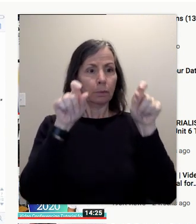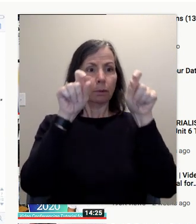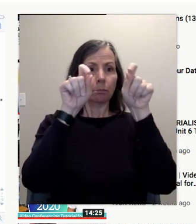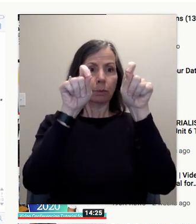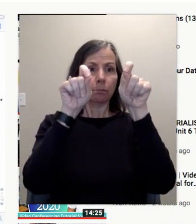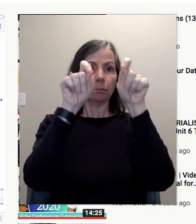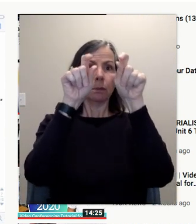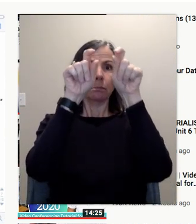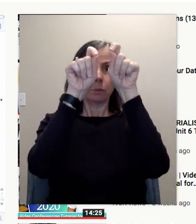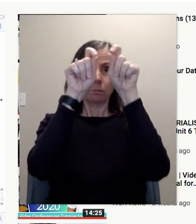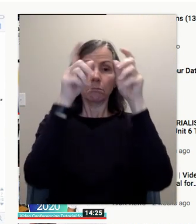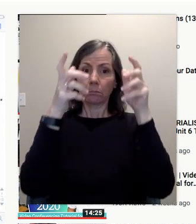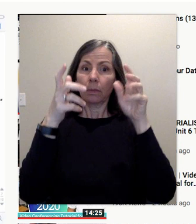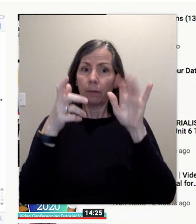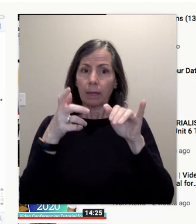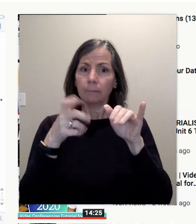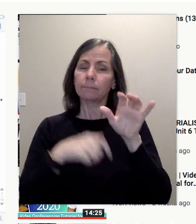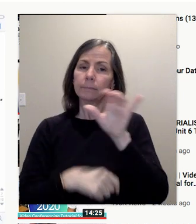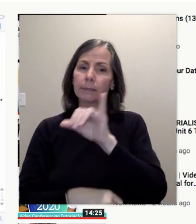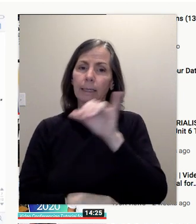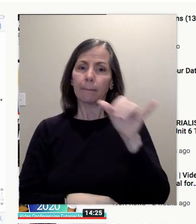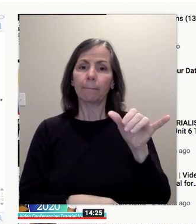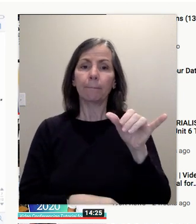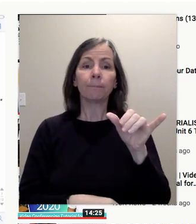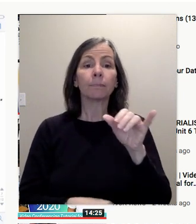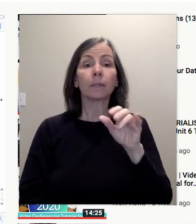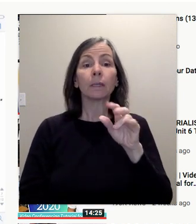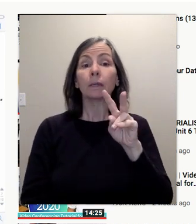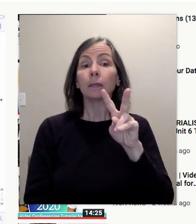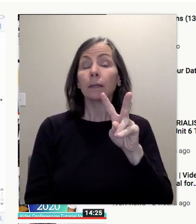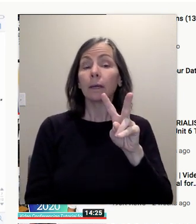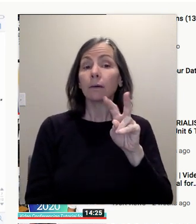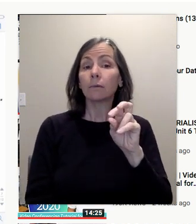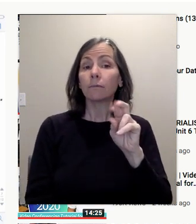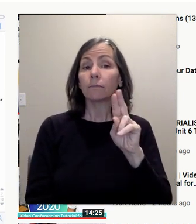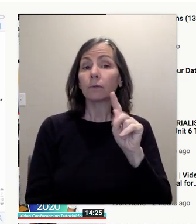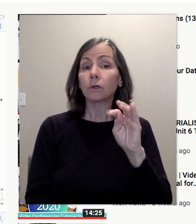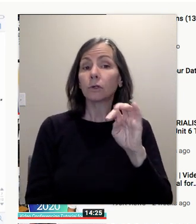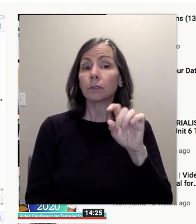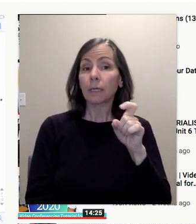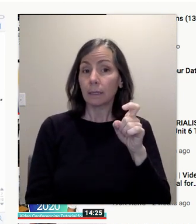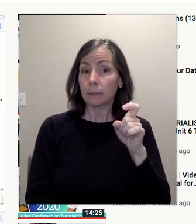our vertex is at the very top of our graph.